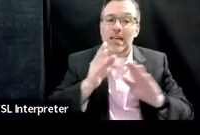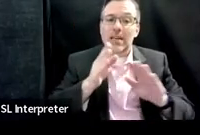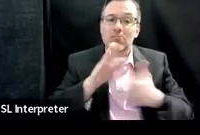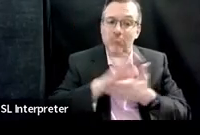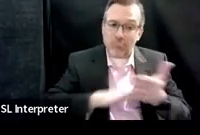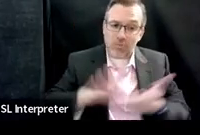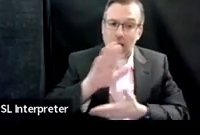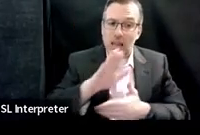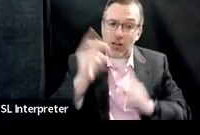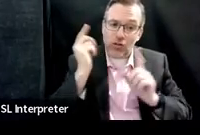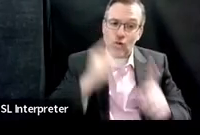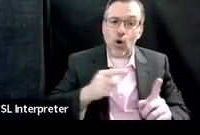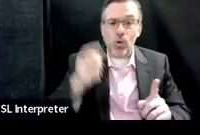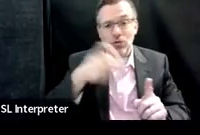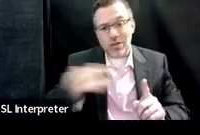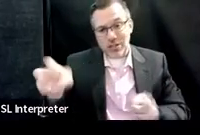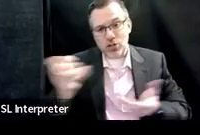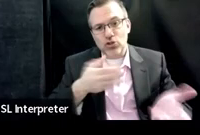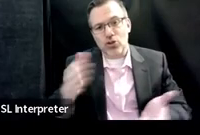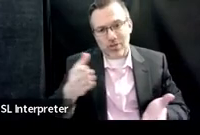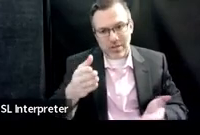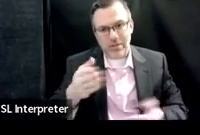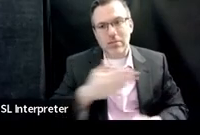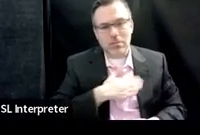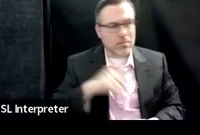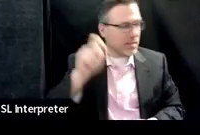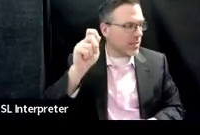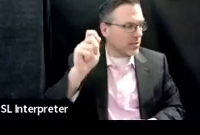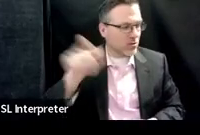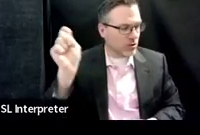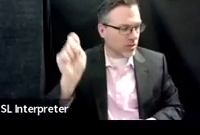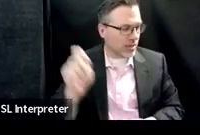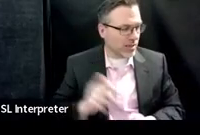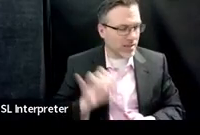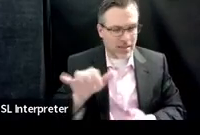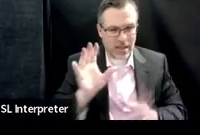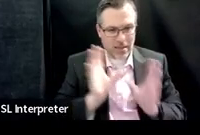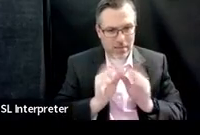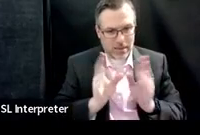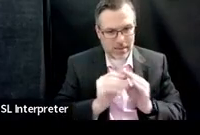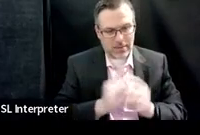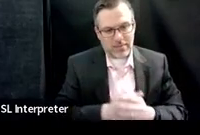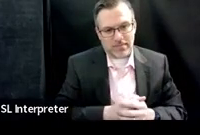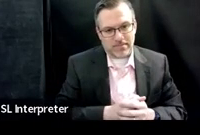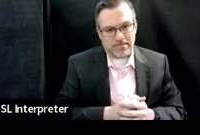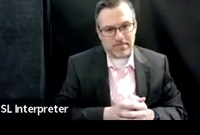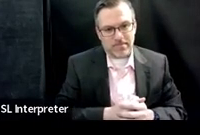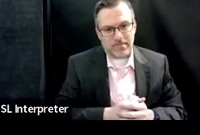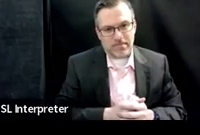and transition services box when you talk about that transition plan at meetings.